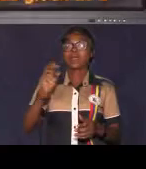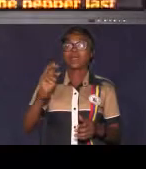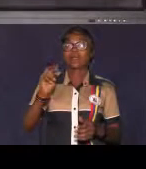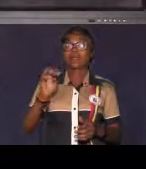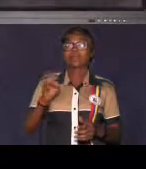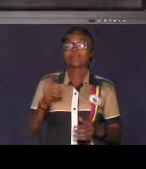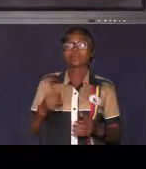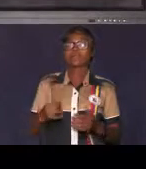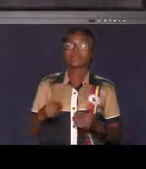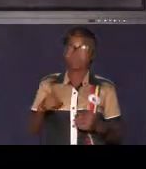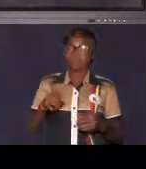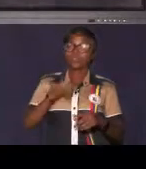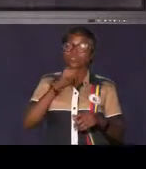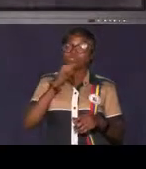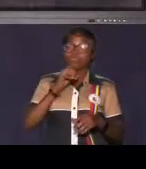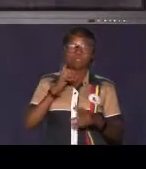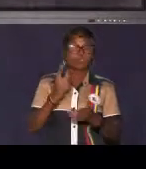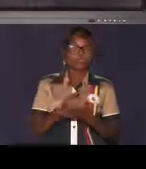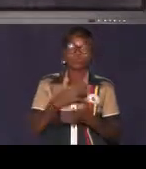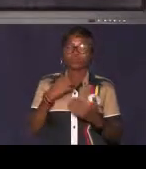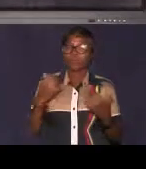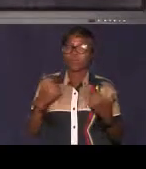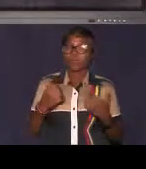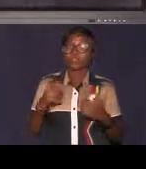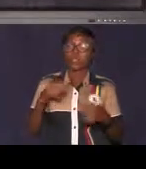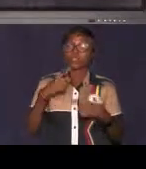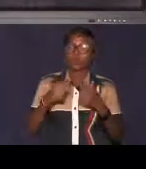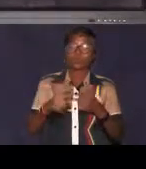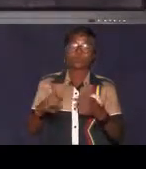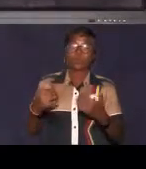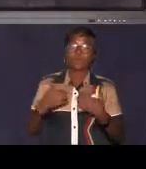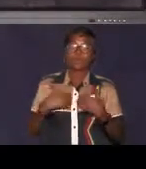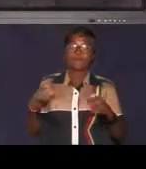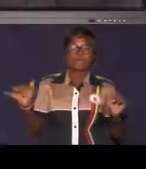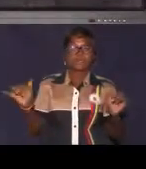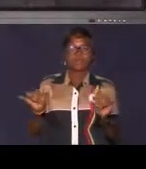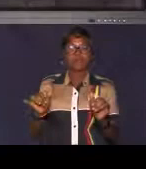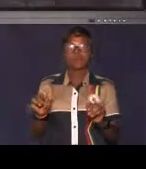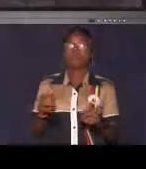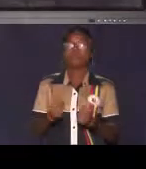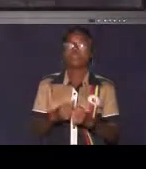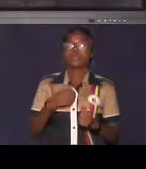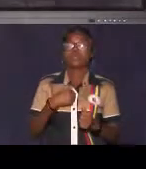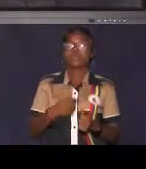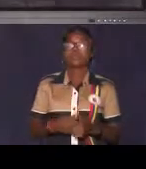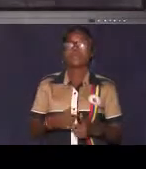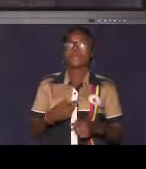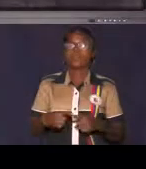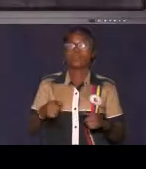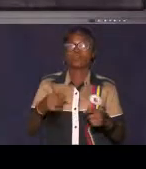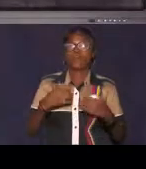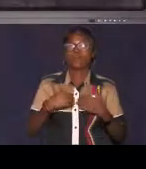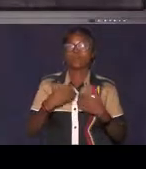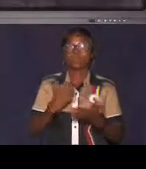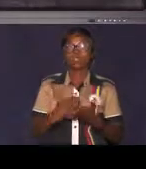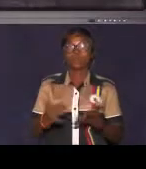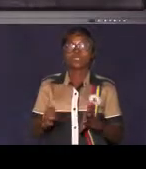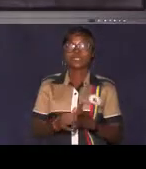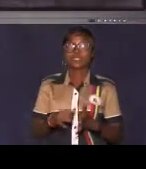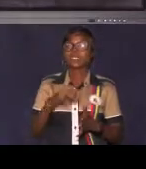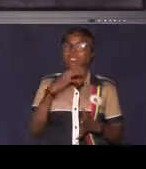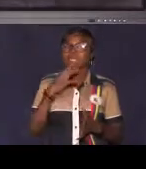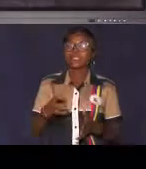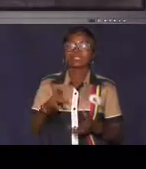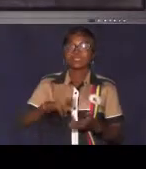do the correction together. Definitely you are not going to have the same sentence or sentences with me, but definitely you must